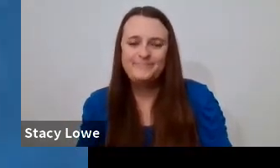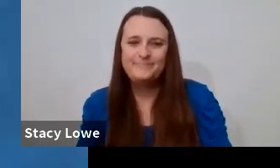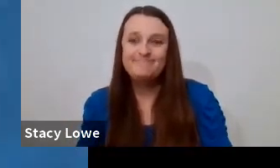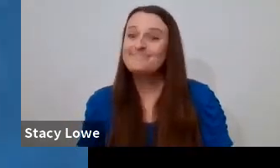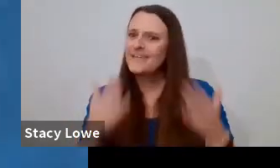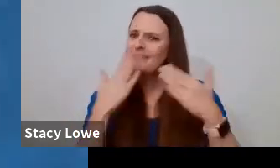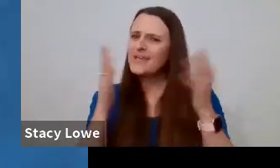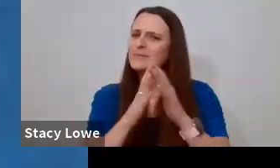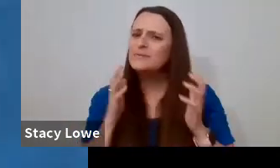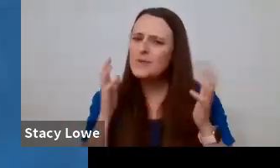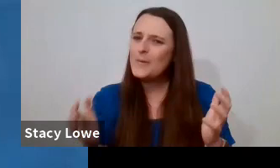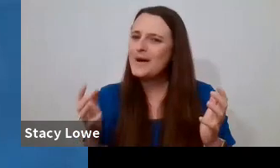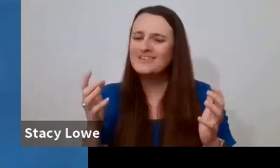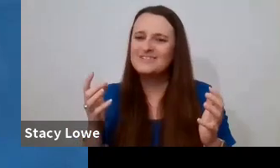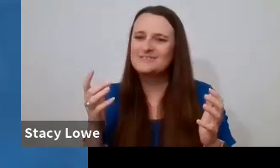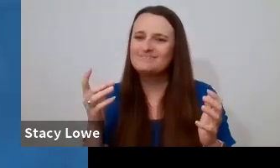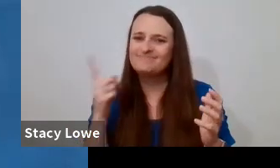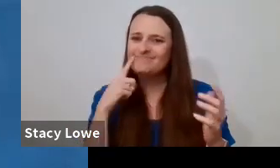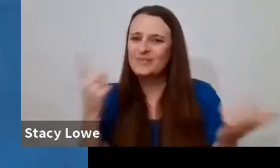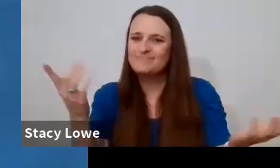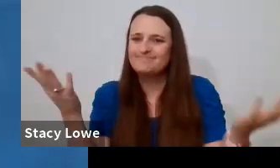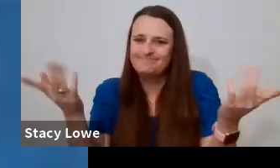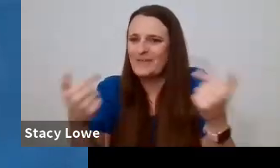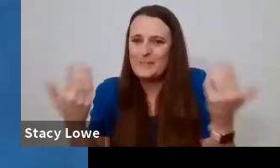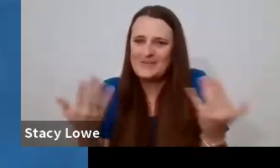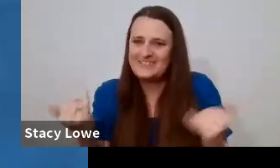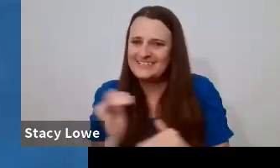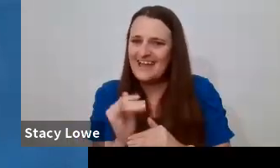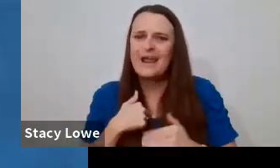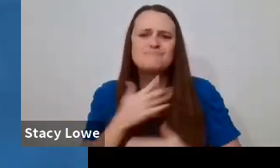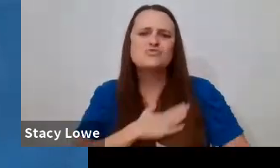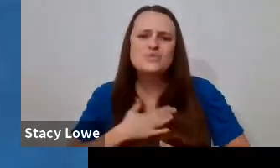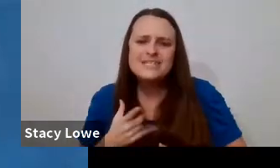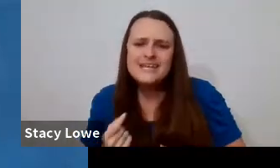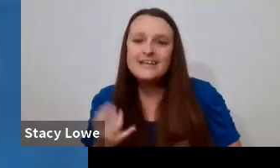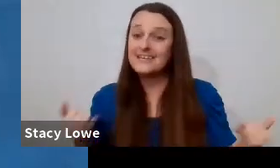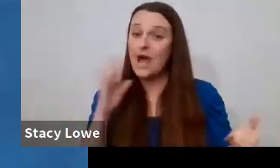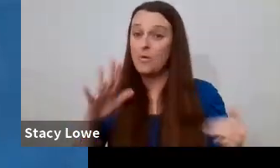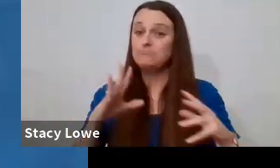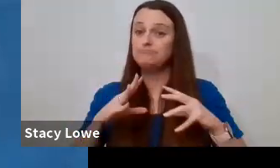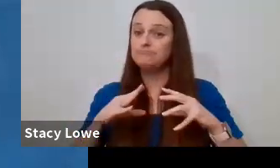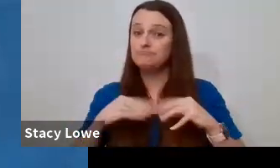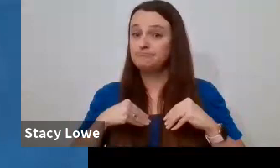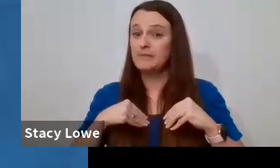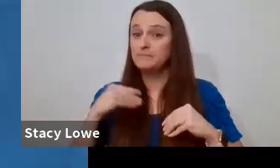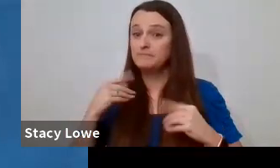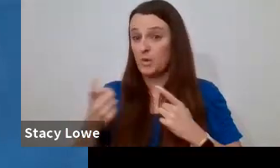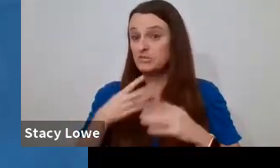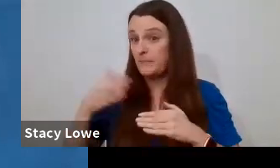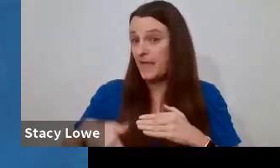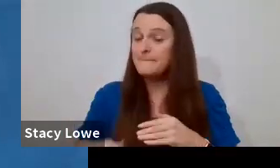Thank you so much for joining me. I really appreciate it, and we'll take questions at the end.